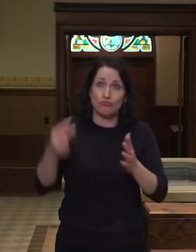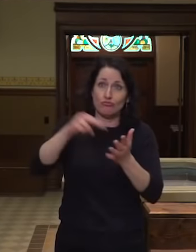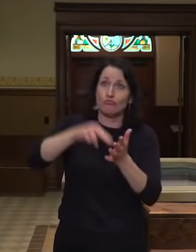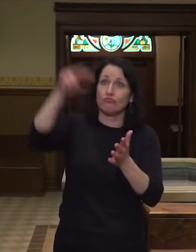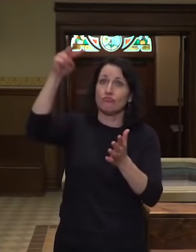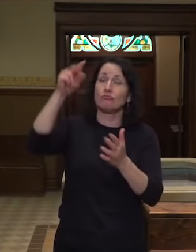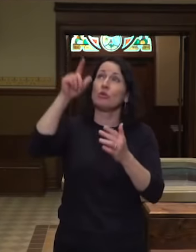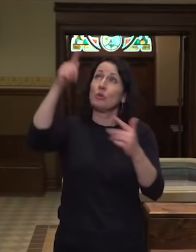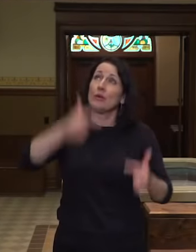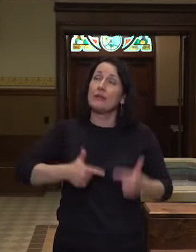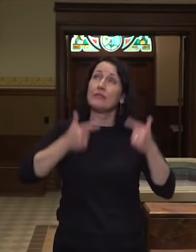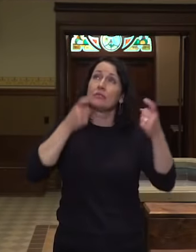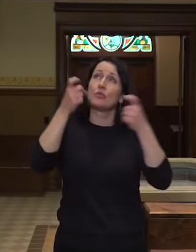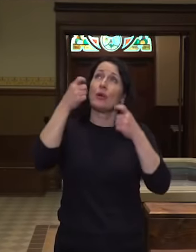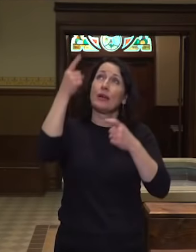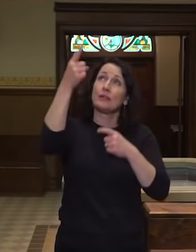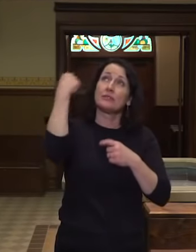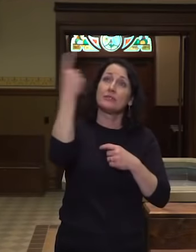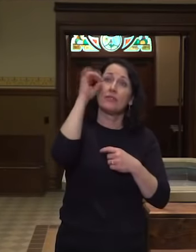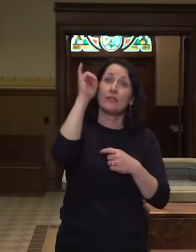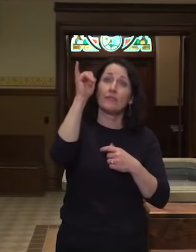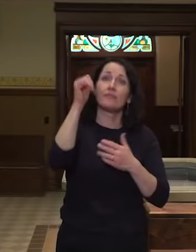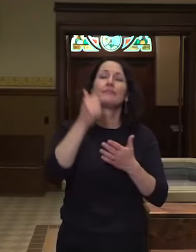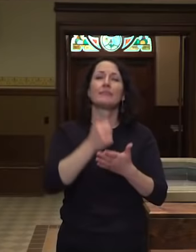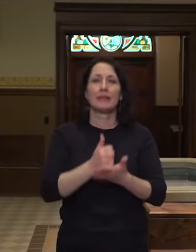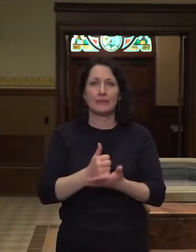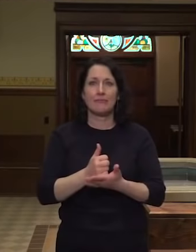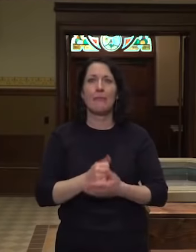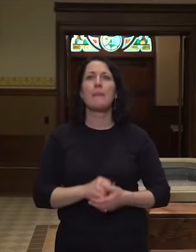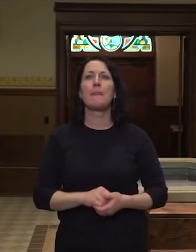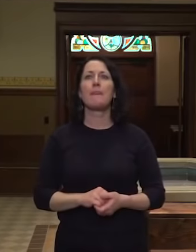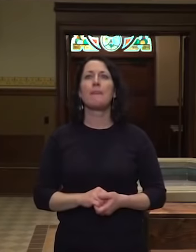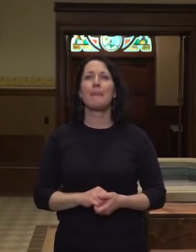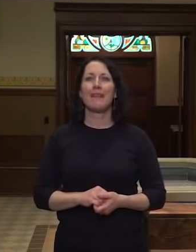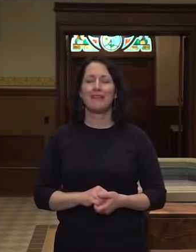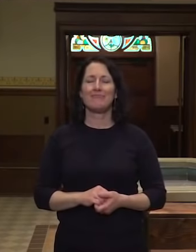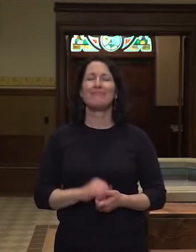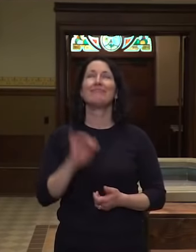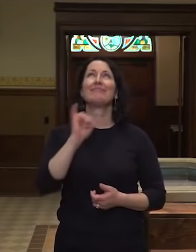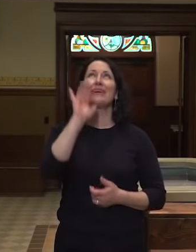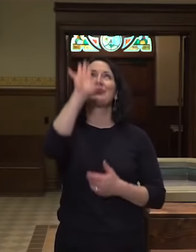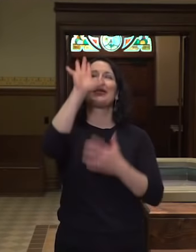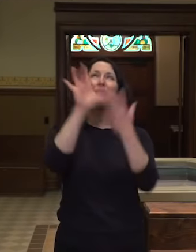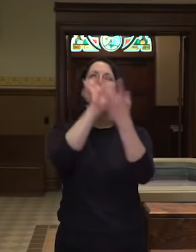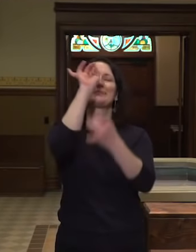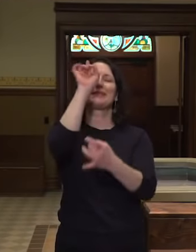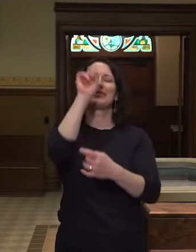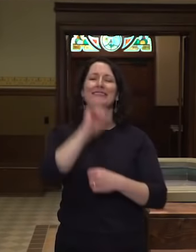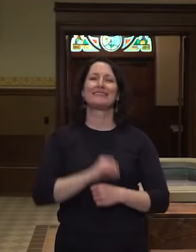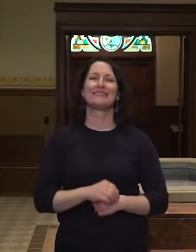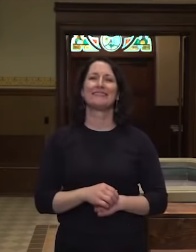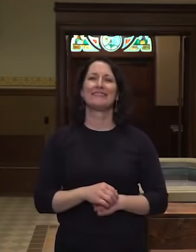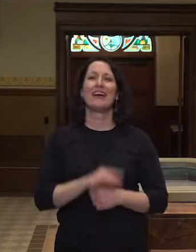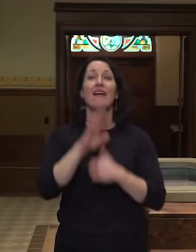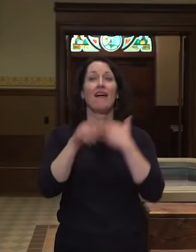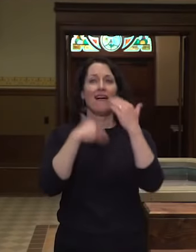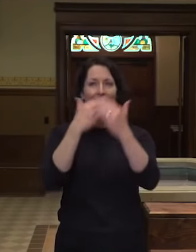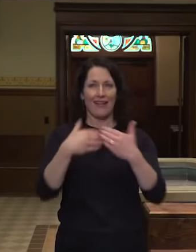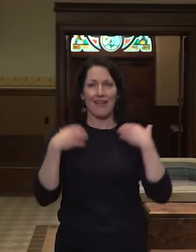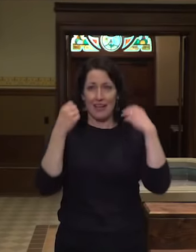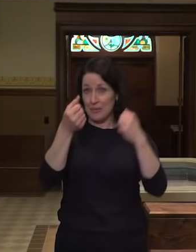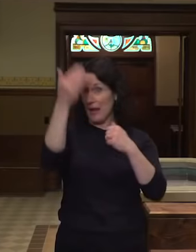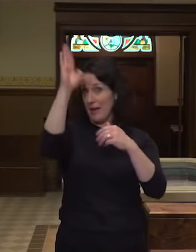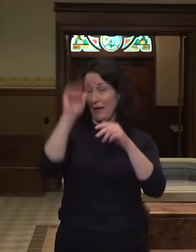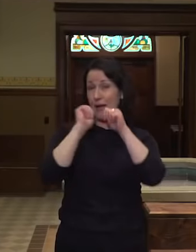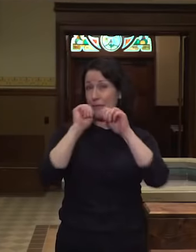and reigns forever and ever. Amen. The Lord be with you. May Almighty God bless you,